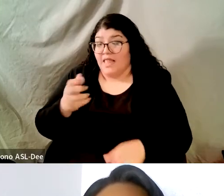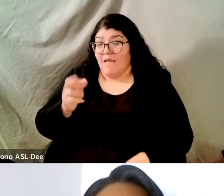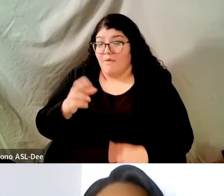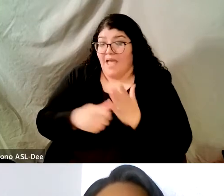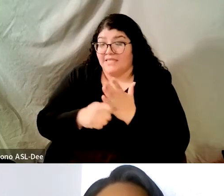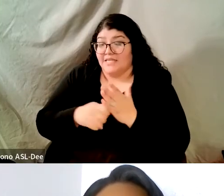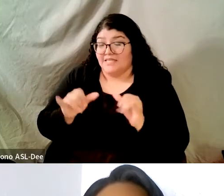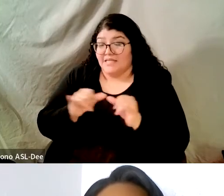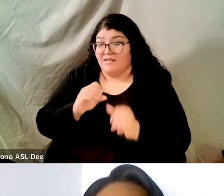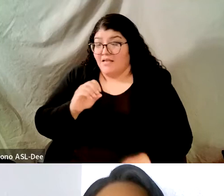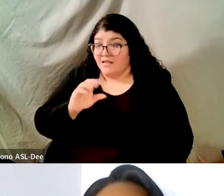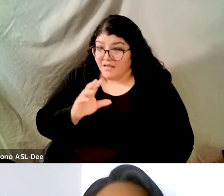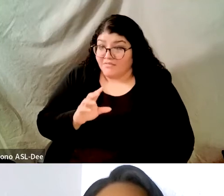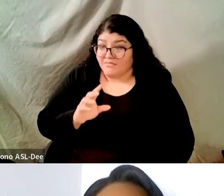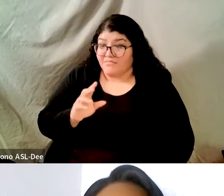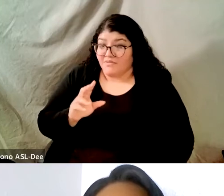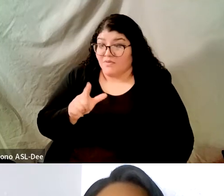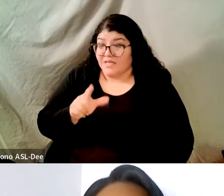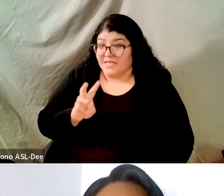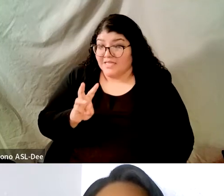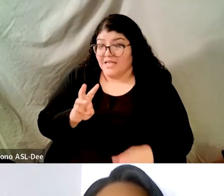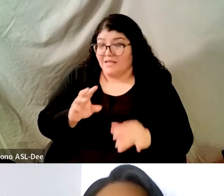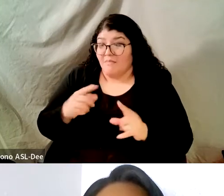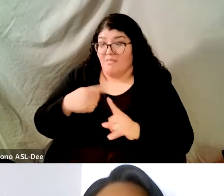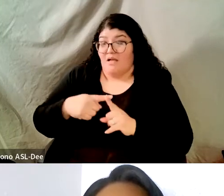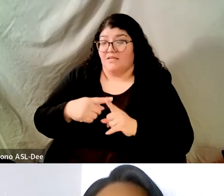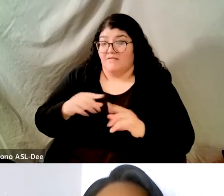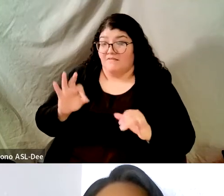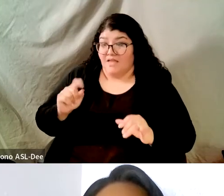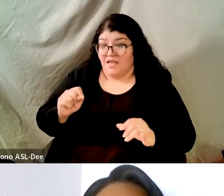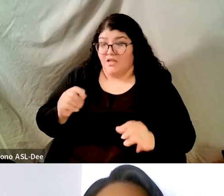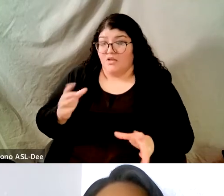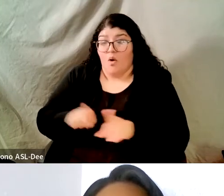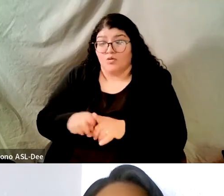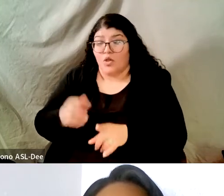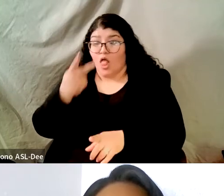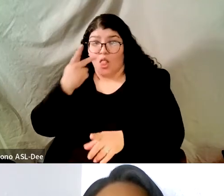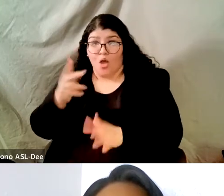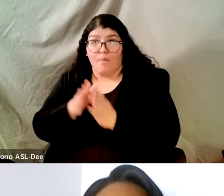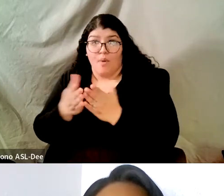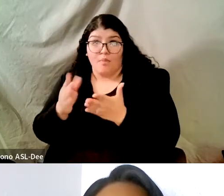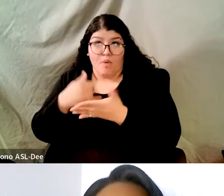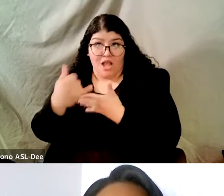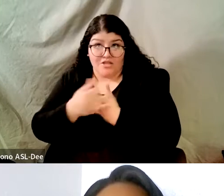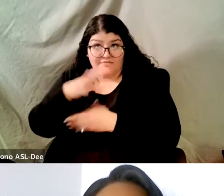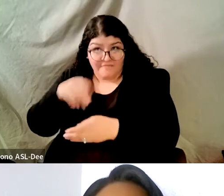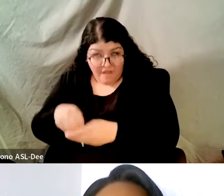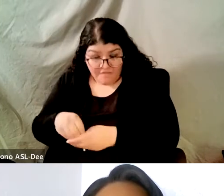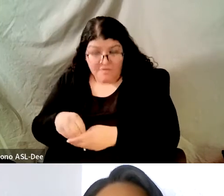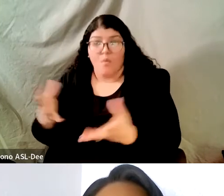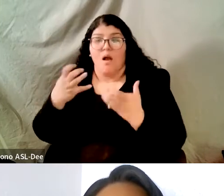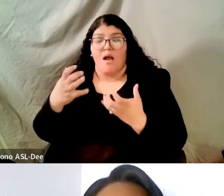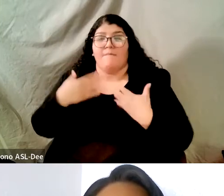for showcasing underrepresented bodies with the Lookbook Project to doing body